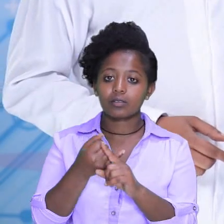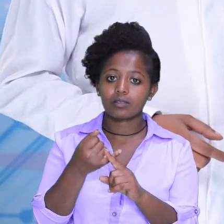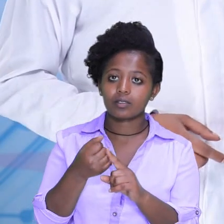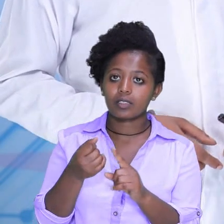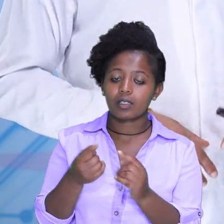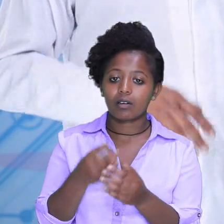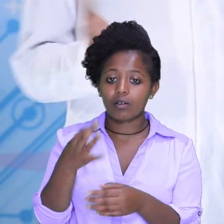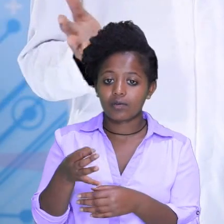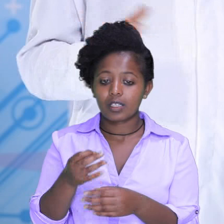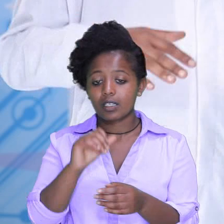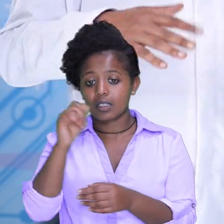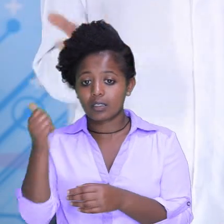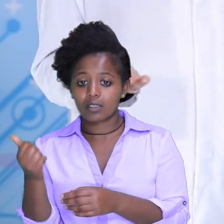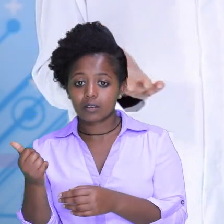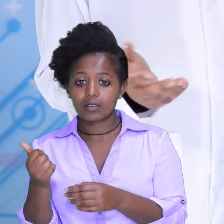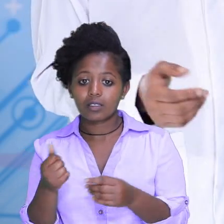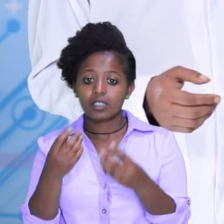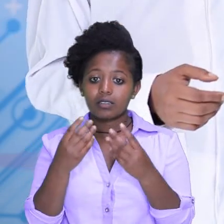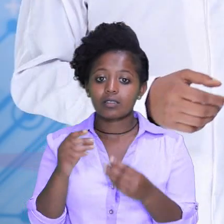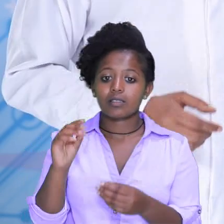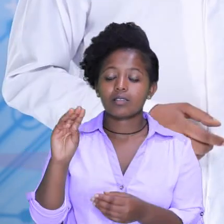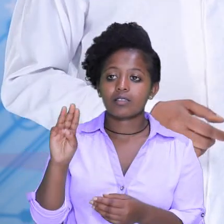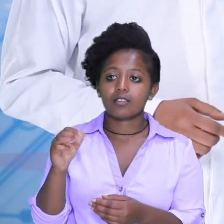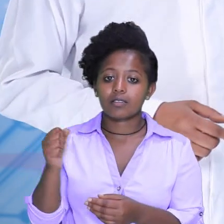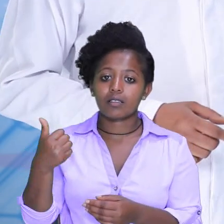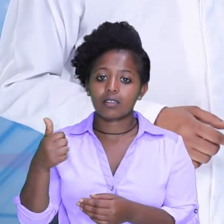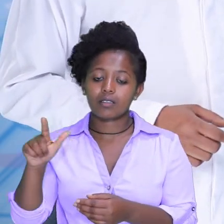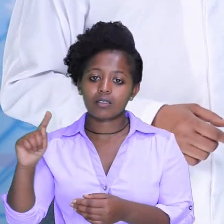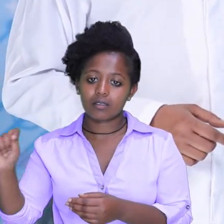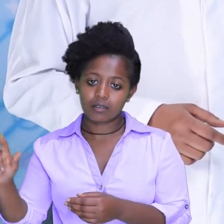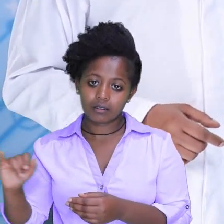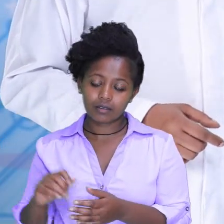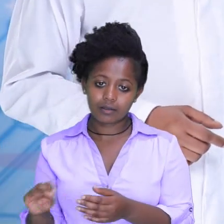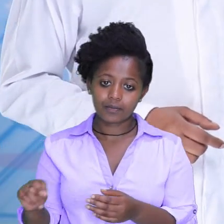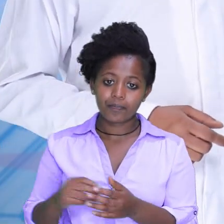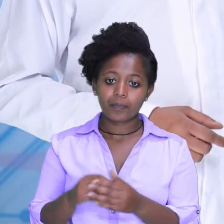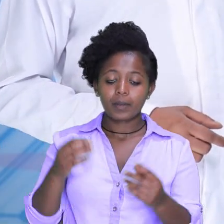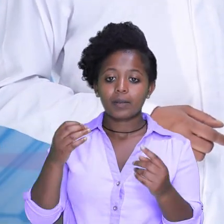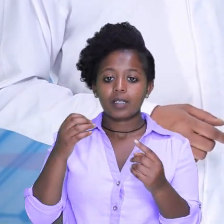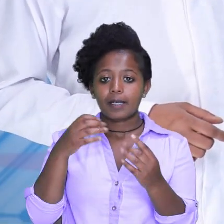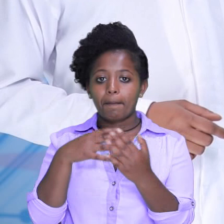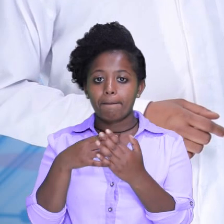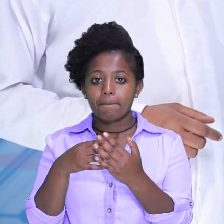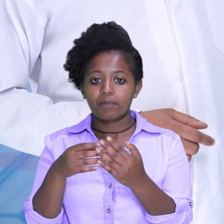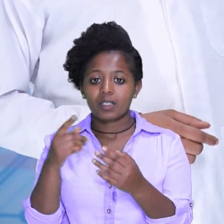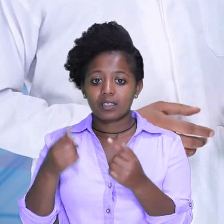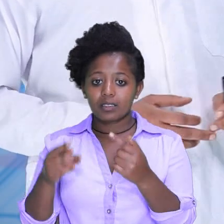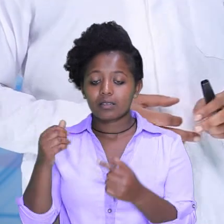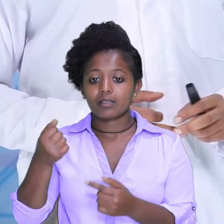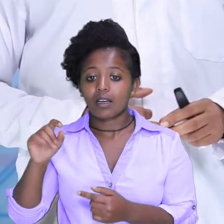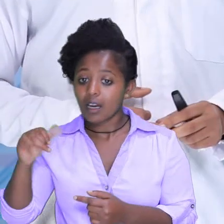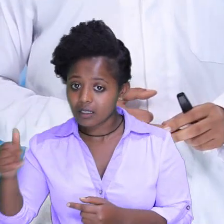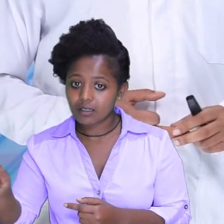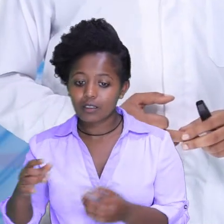negotiation. In other words, SALT, Strategic Arms Limitation Talk. The SALT